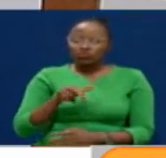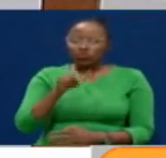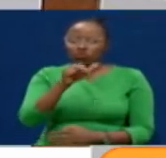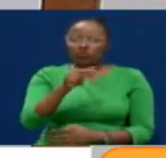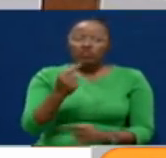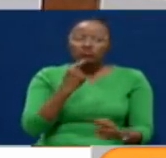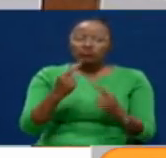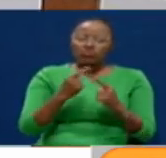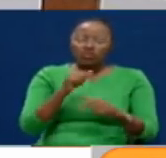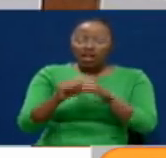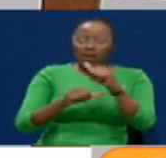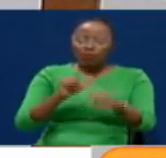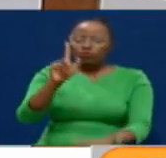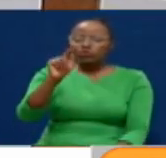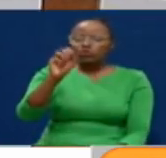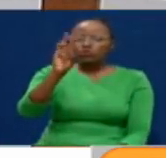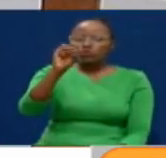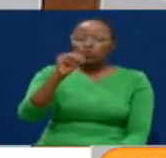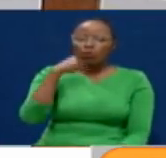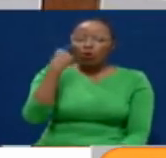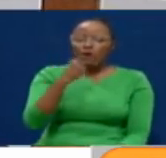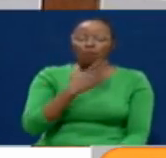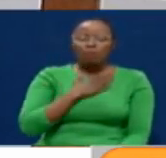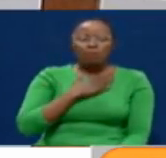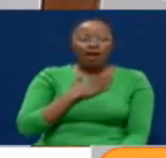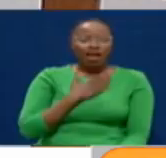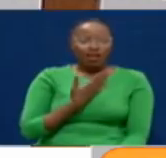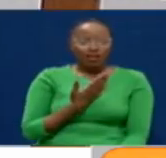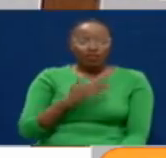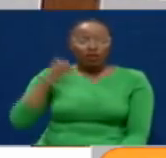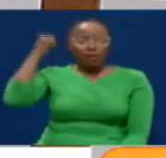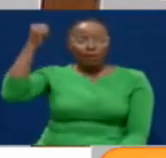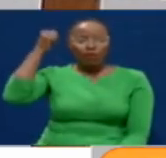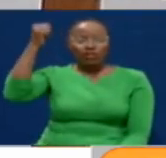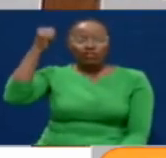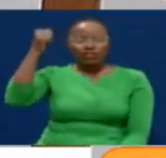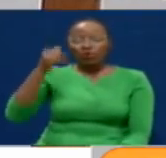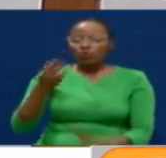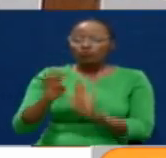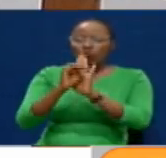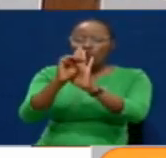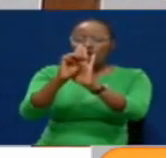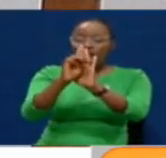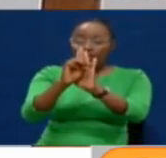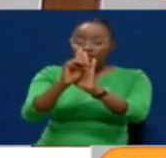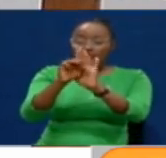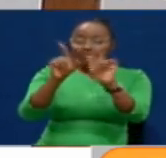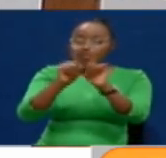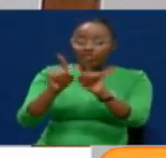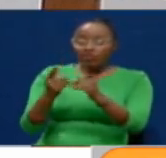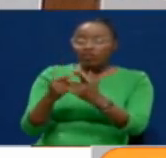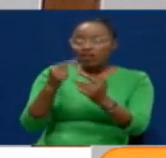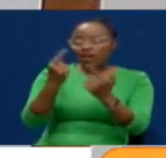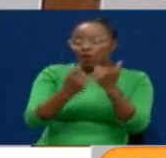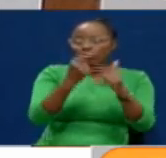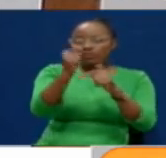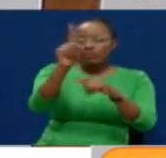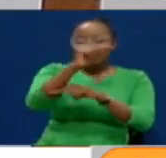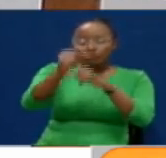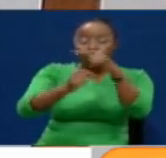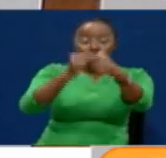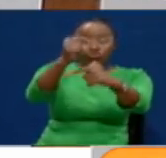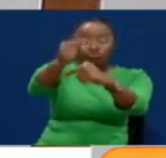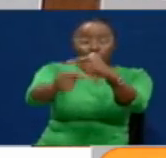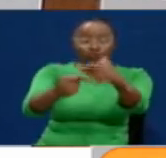speaking fondly about Tom, who for me has always been my political role model. Yeah. And recounting the days. I think it is